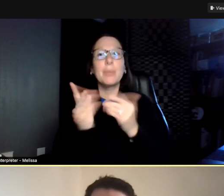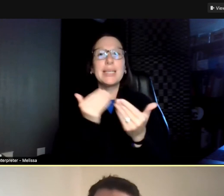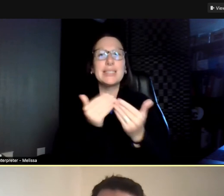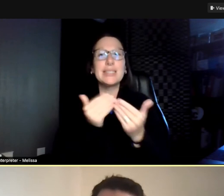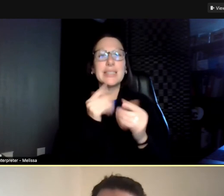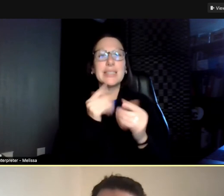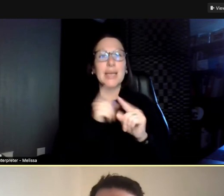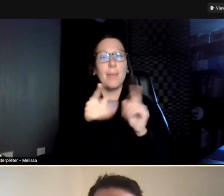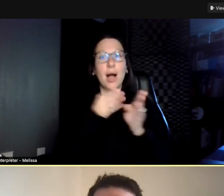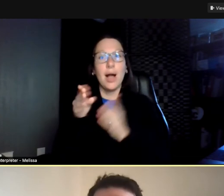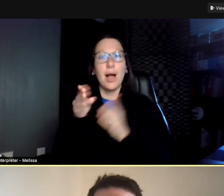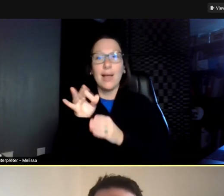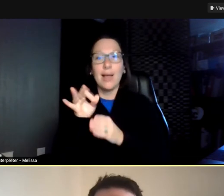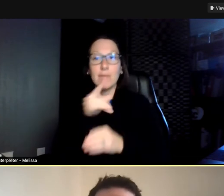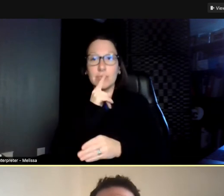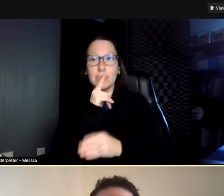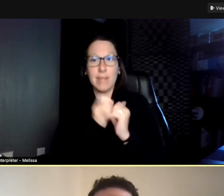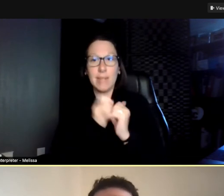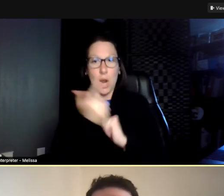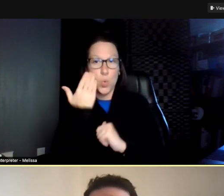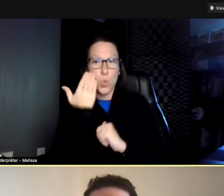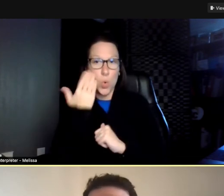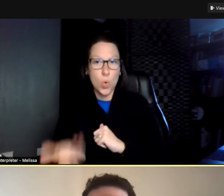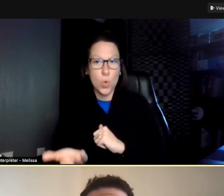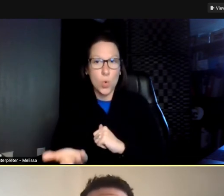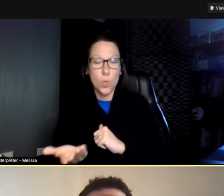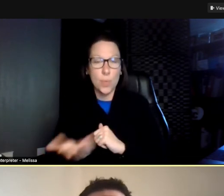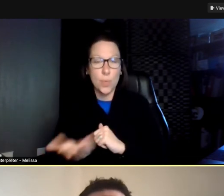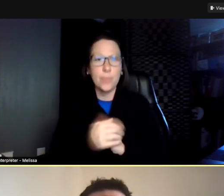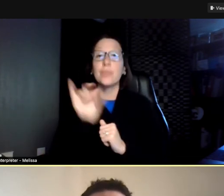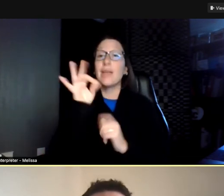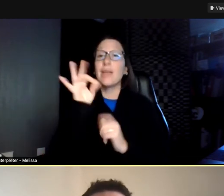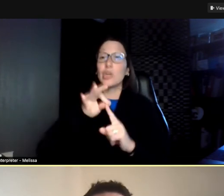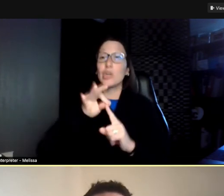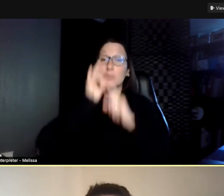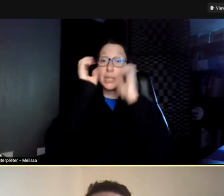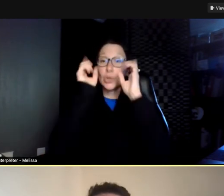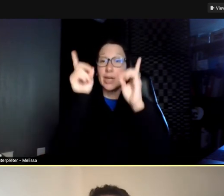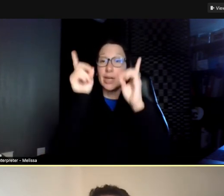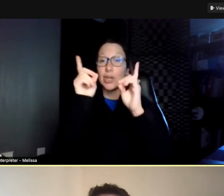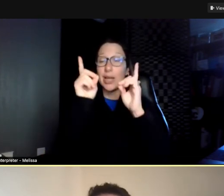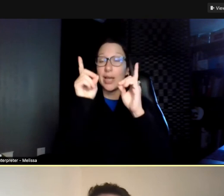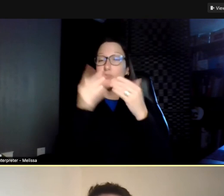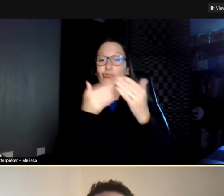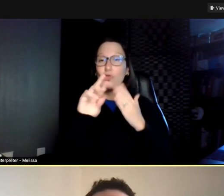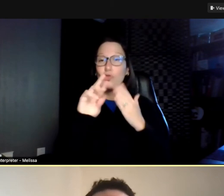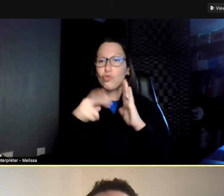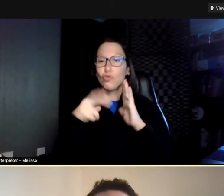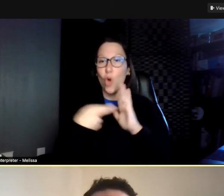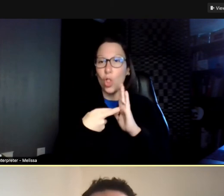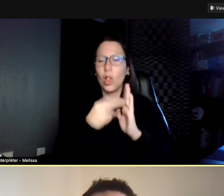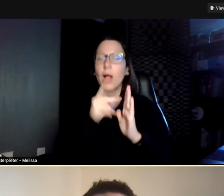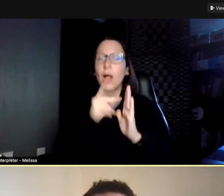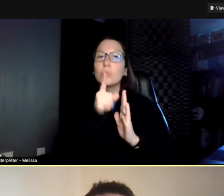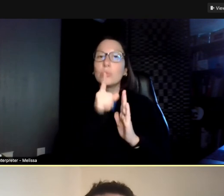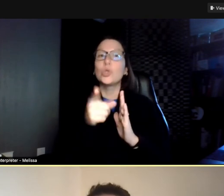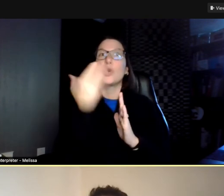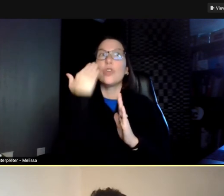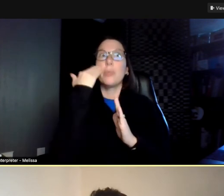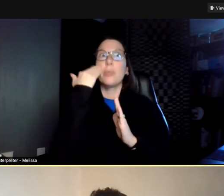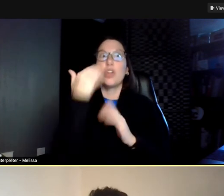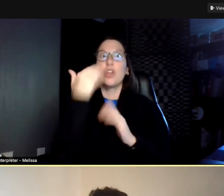Okay. And if you're a special educator in any role, I'm sure that you are familiar with this challenging aspect of our